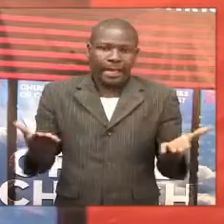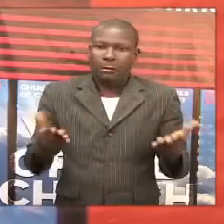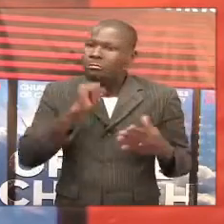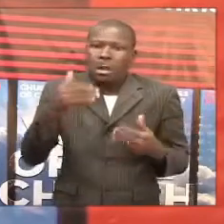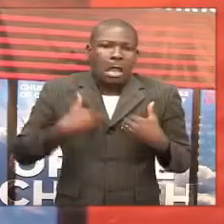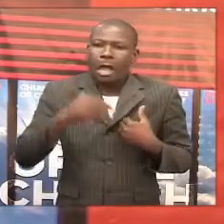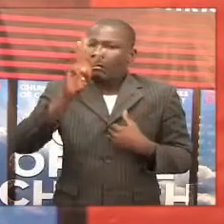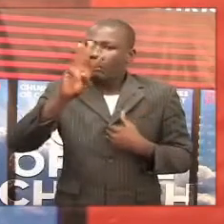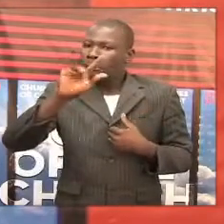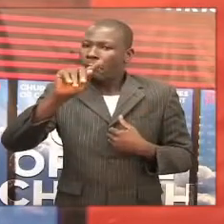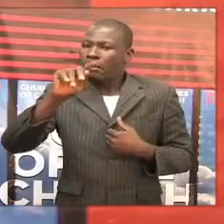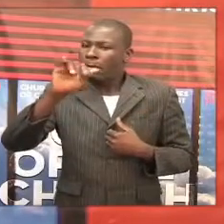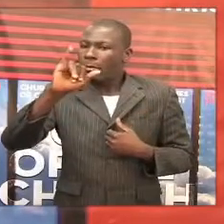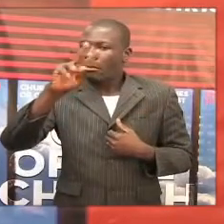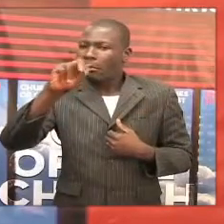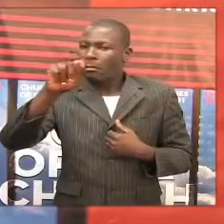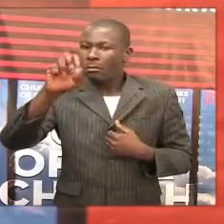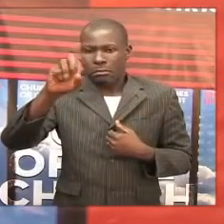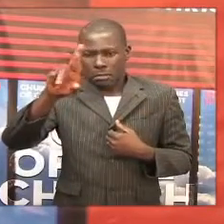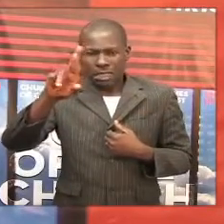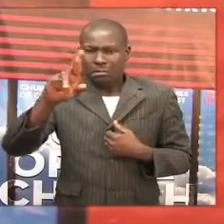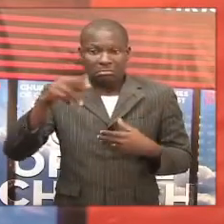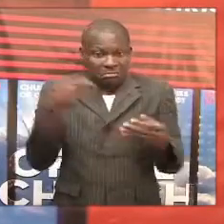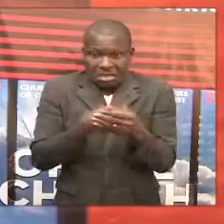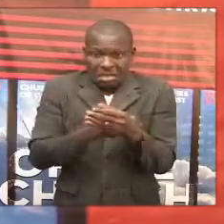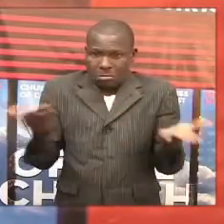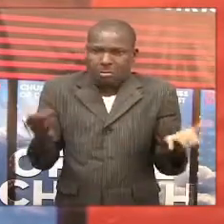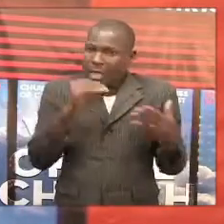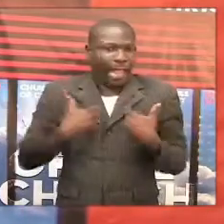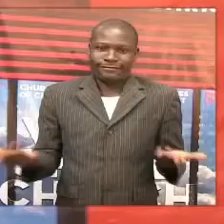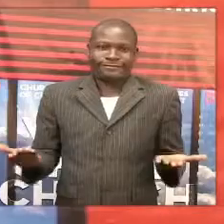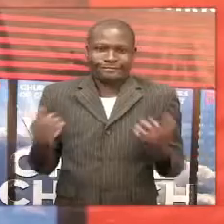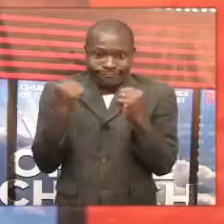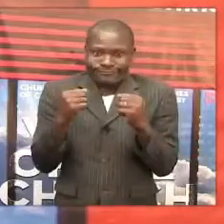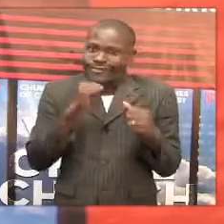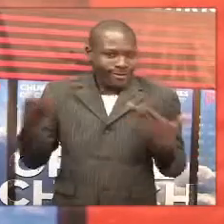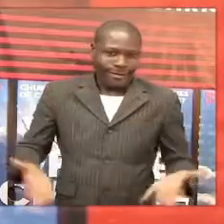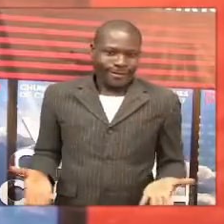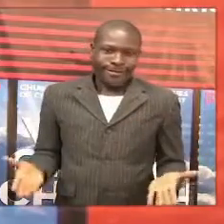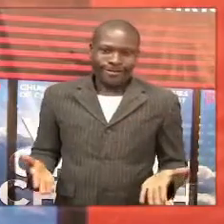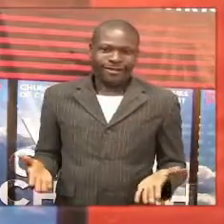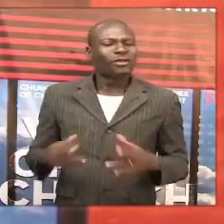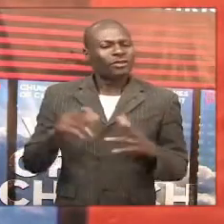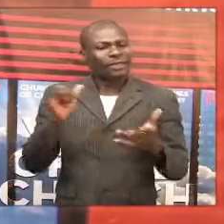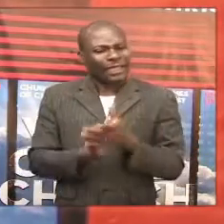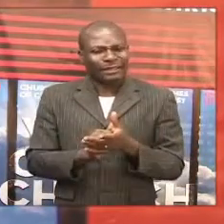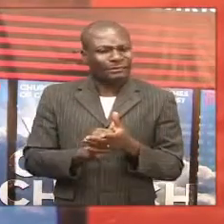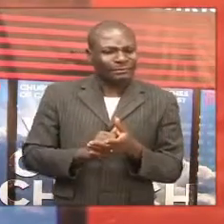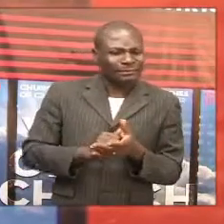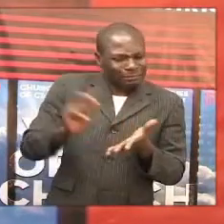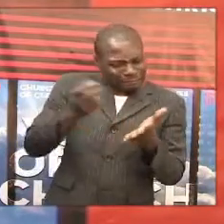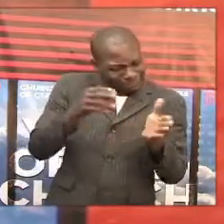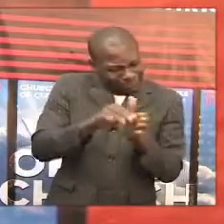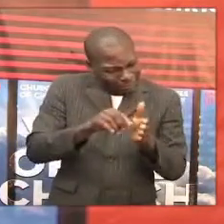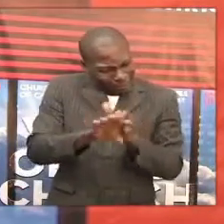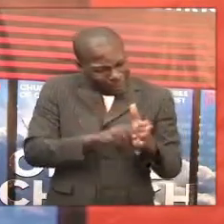utim. Winter, eni Ghana. Enti sa akoteji na okotu. Na okotu wa mahoyin.